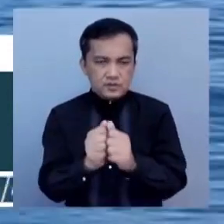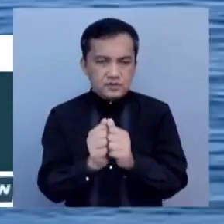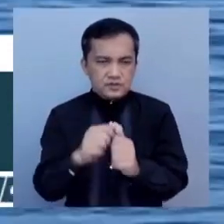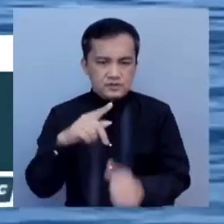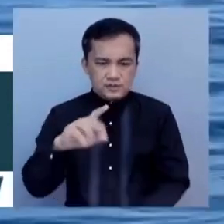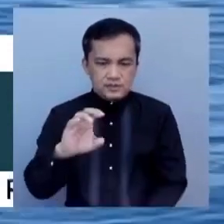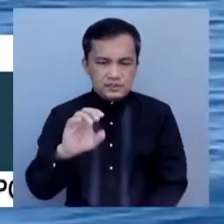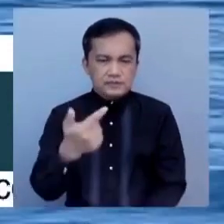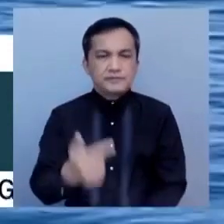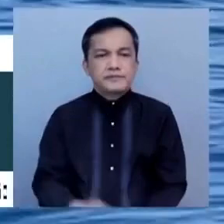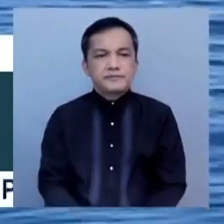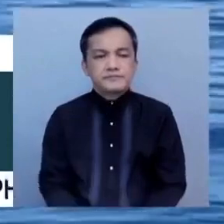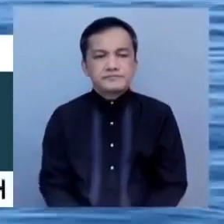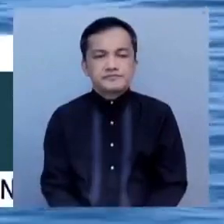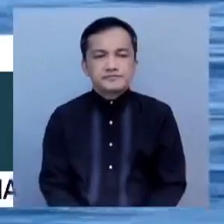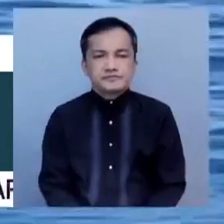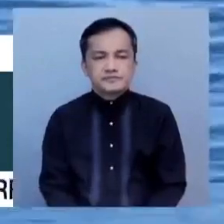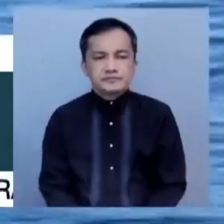vessels.